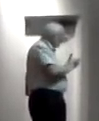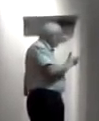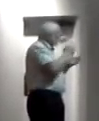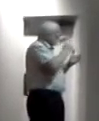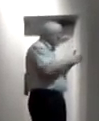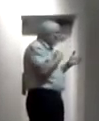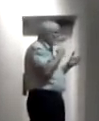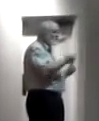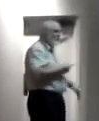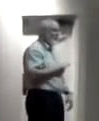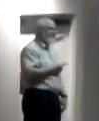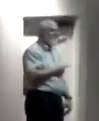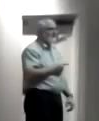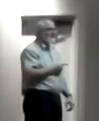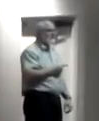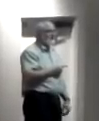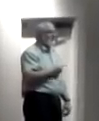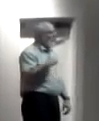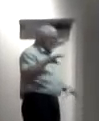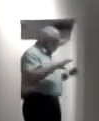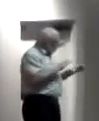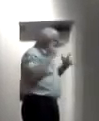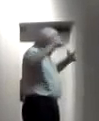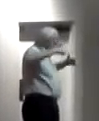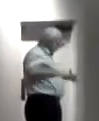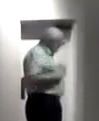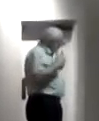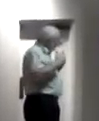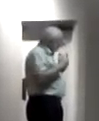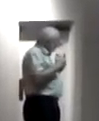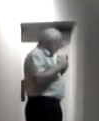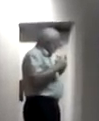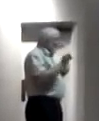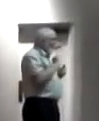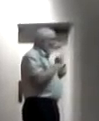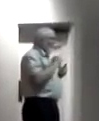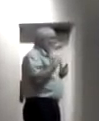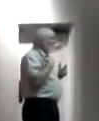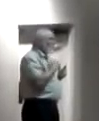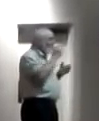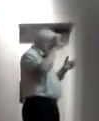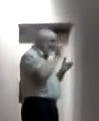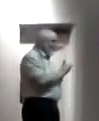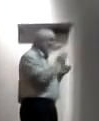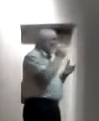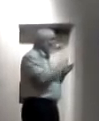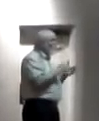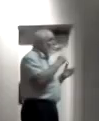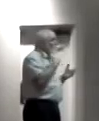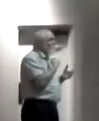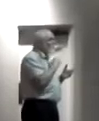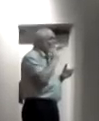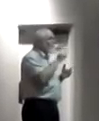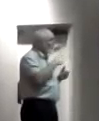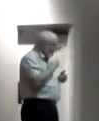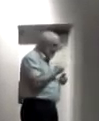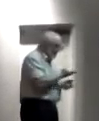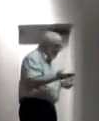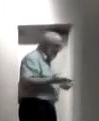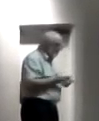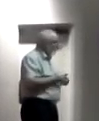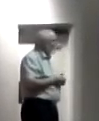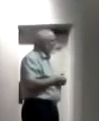them? Do we live like we believe what we are telling them?